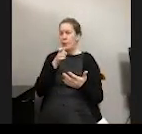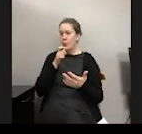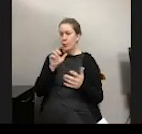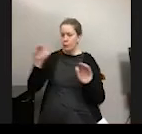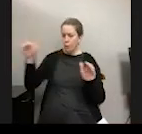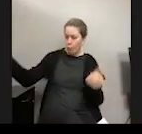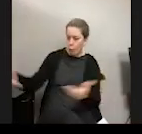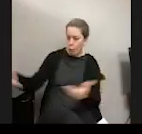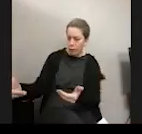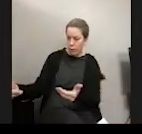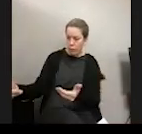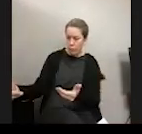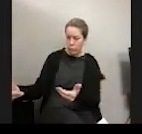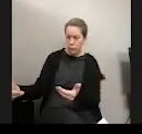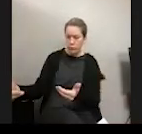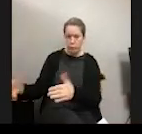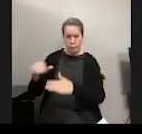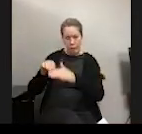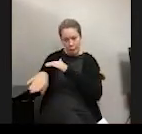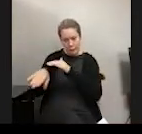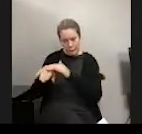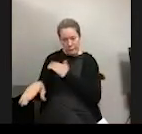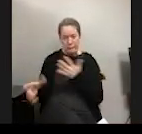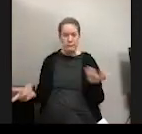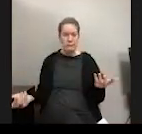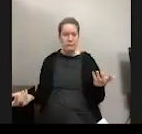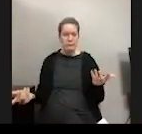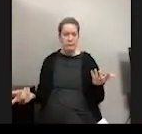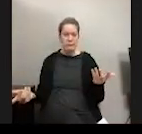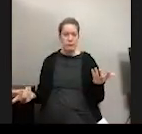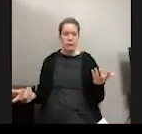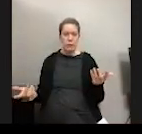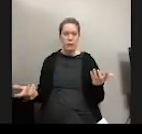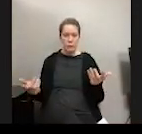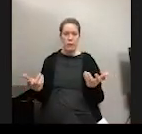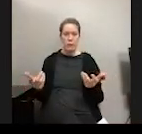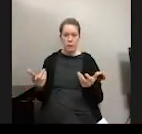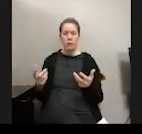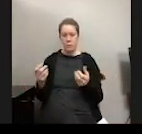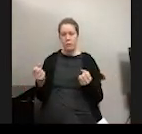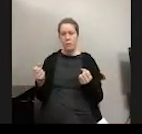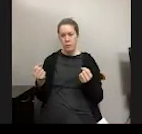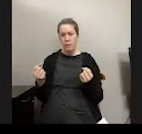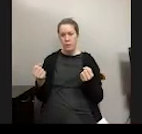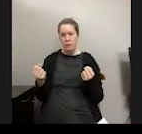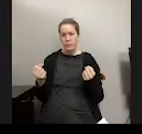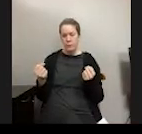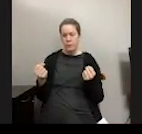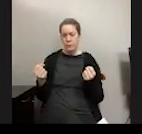there's a lot of major public space issues that I think go with that. But